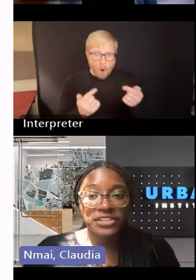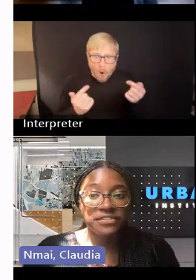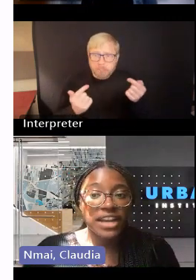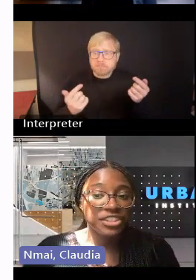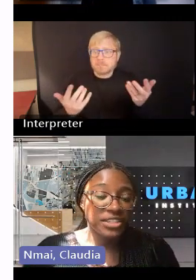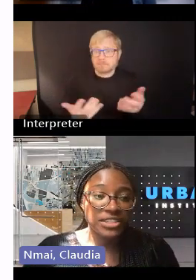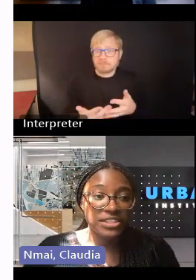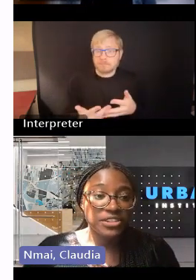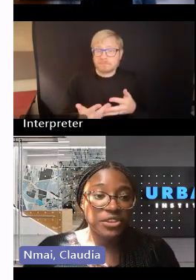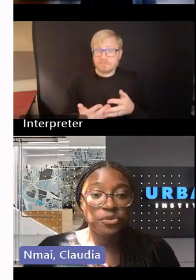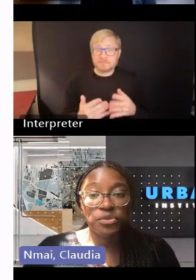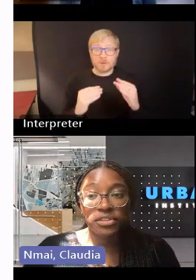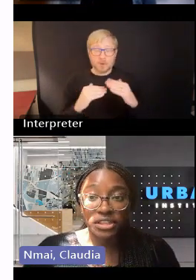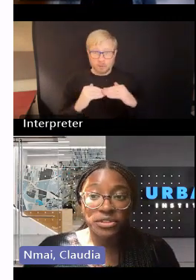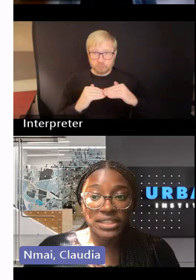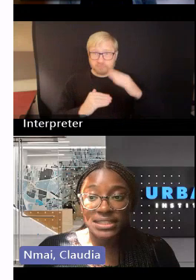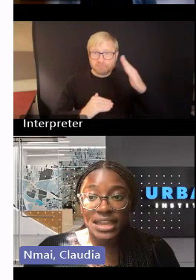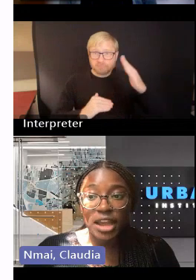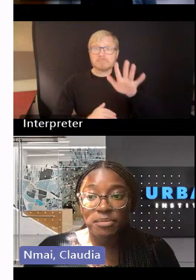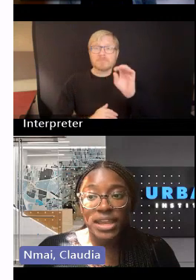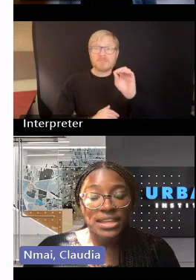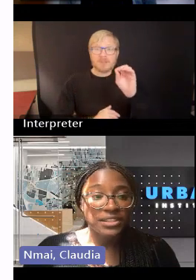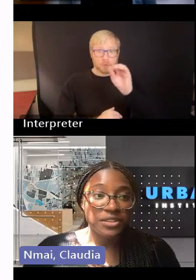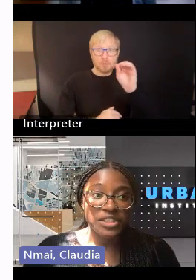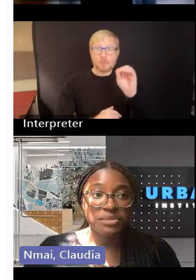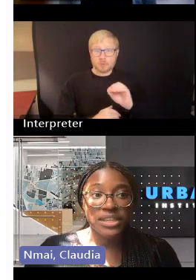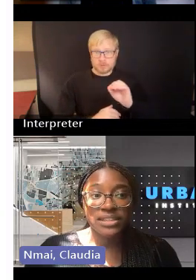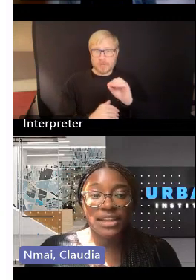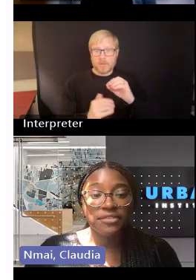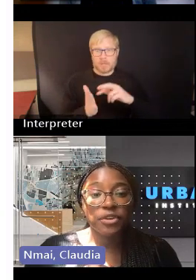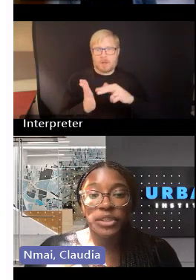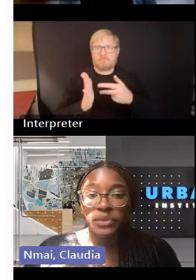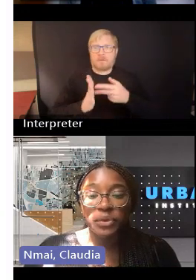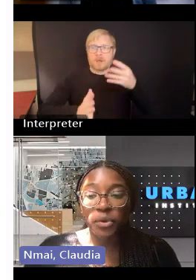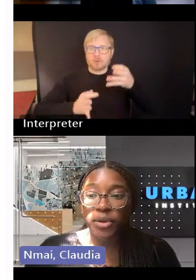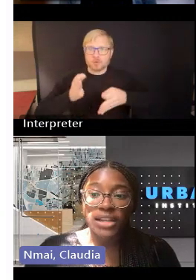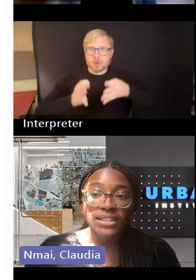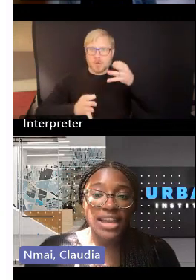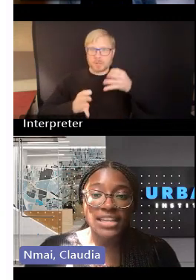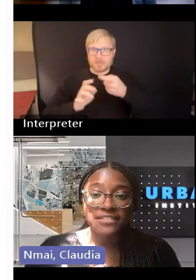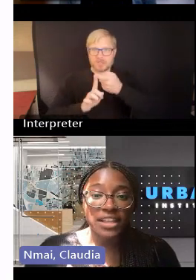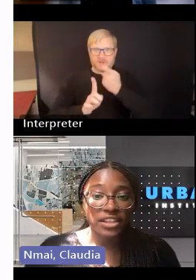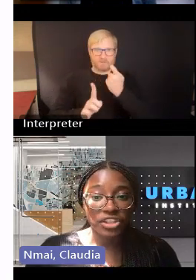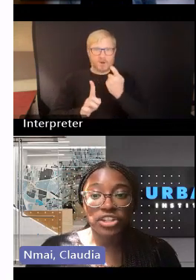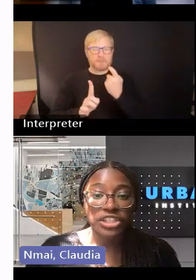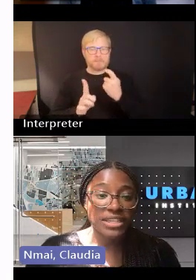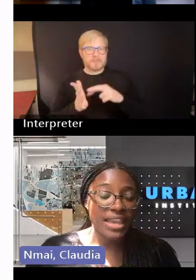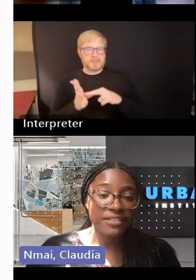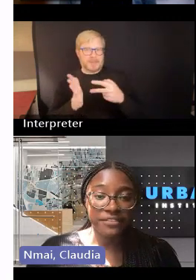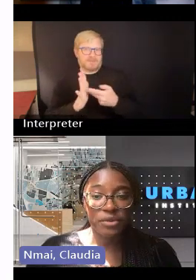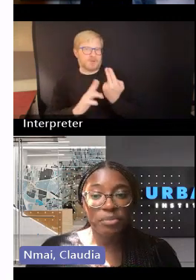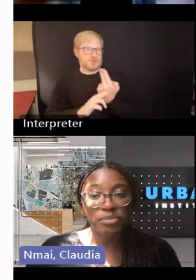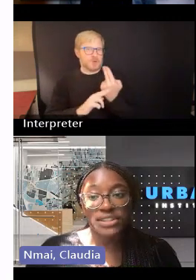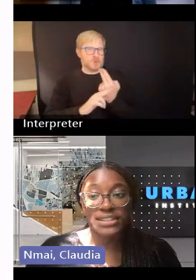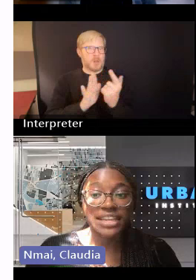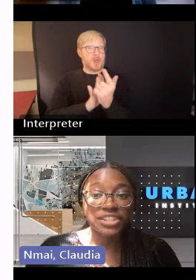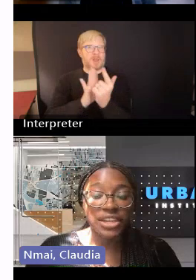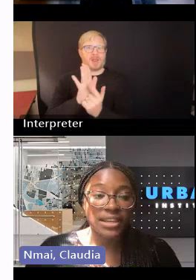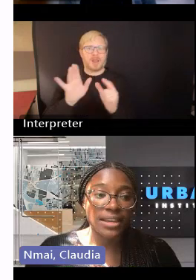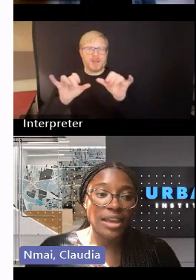of survivors define justice through the legal system. And so this means kind of going through the court process, filing charges, having